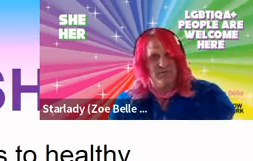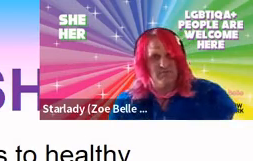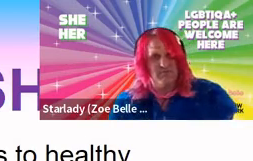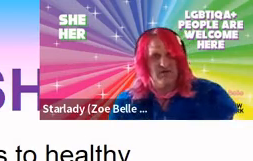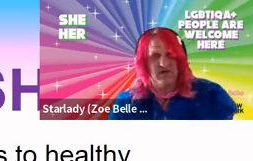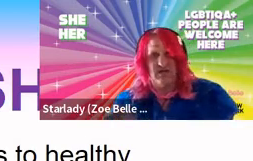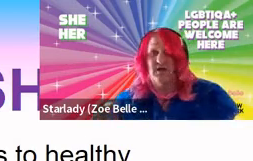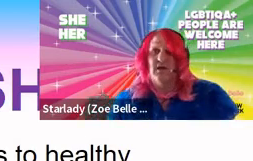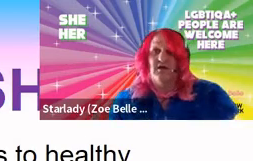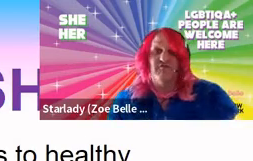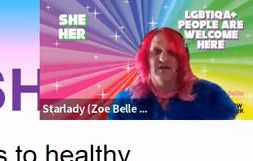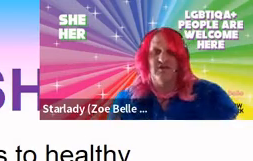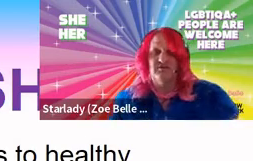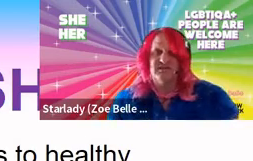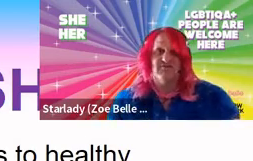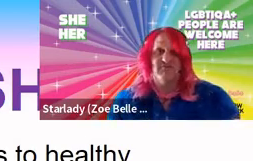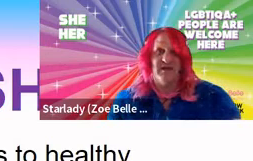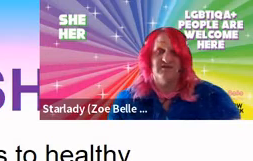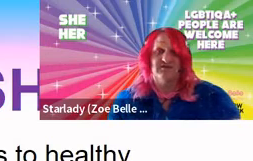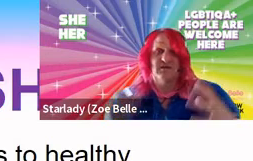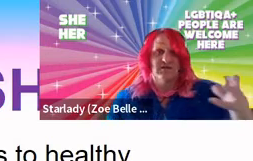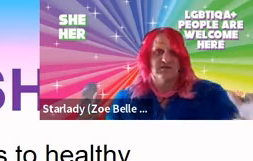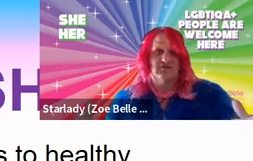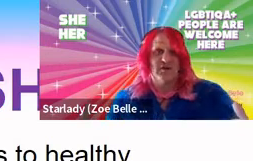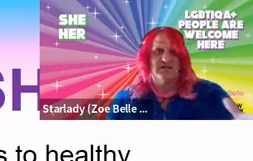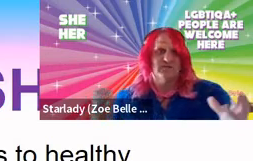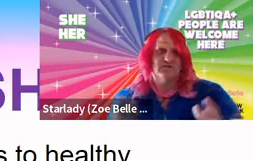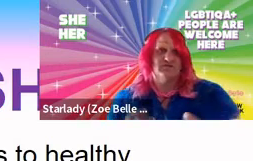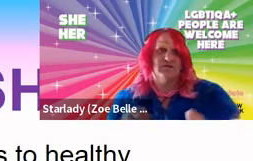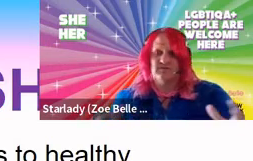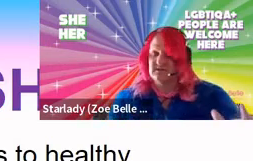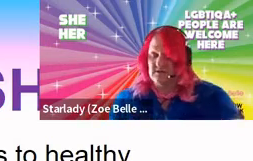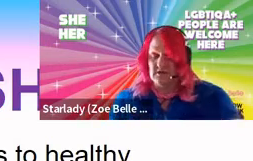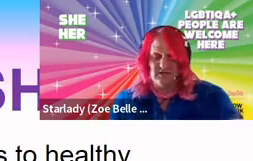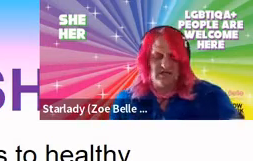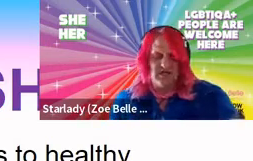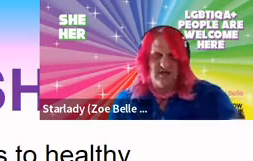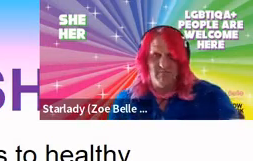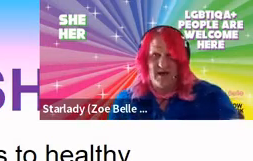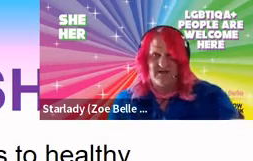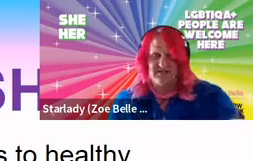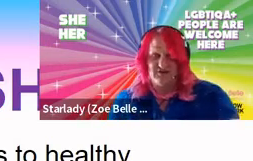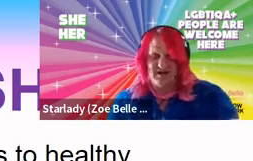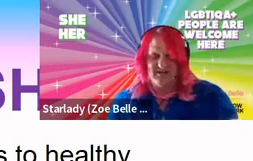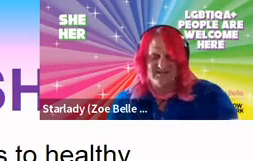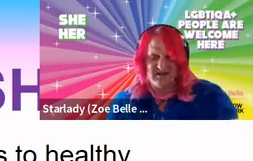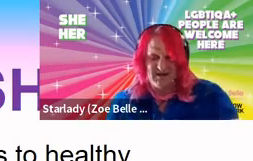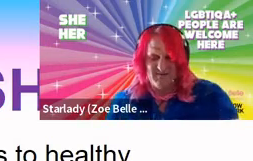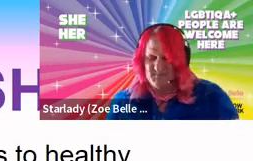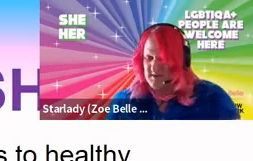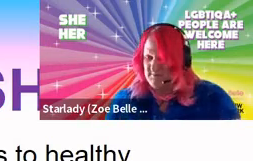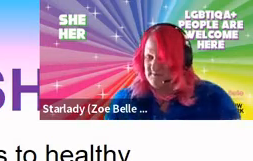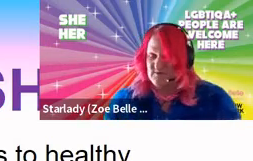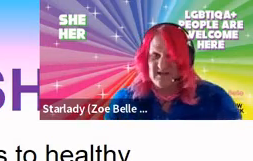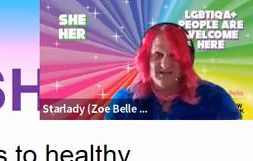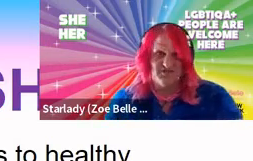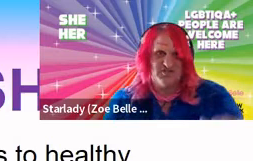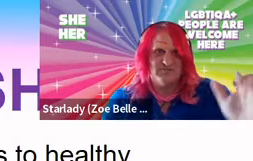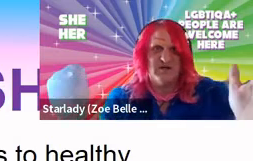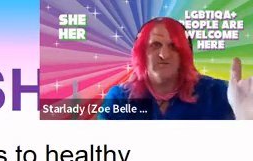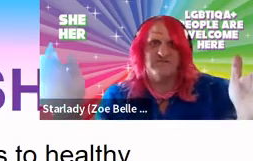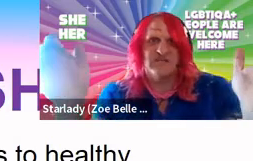LGBTIQ people, community, venues and events. So transmisogyny most certainly impacts trans